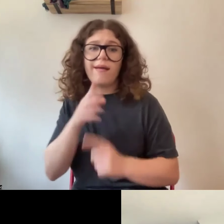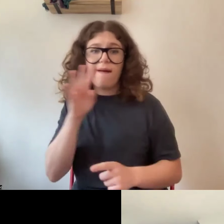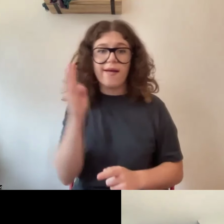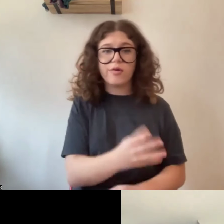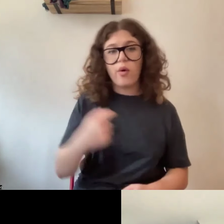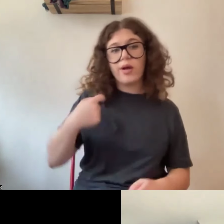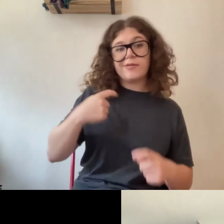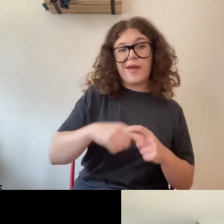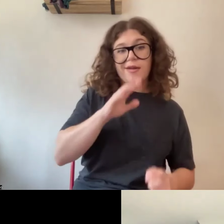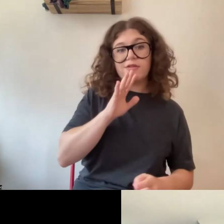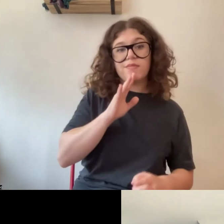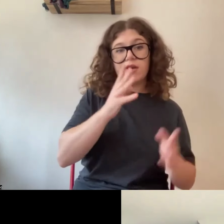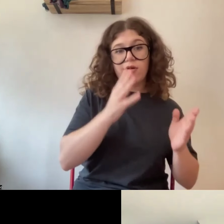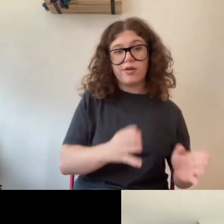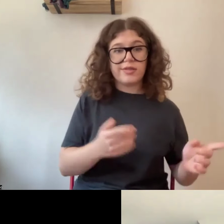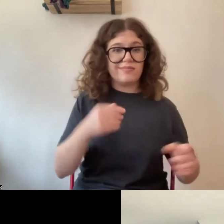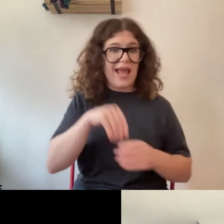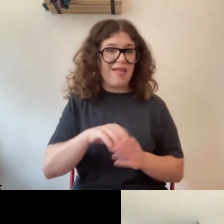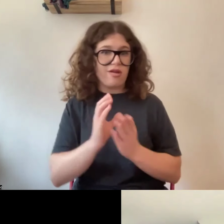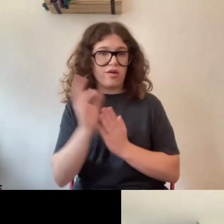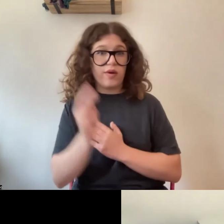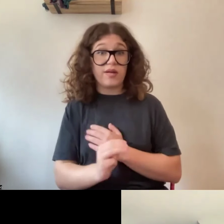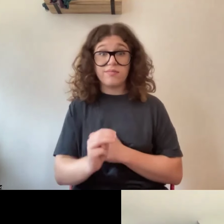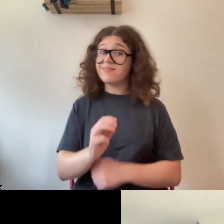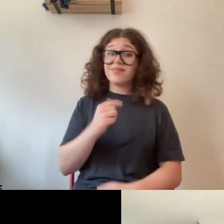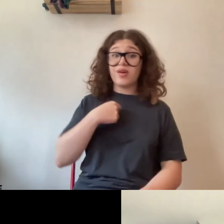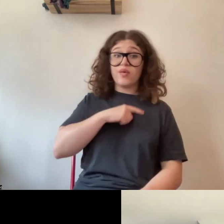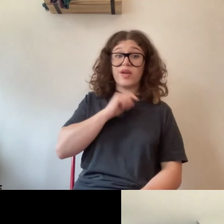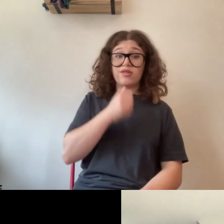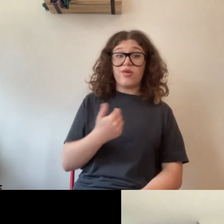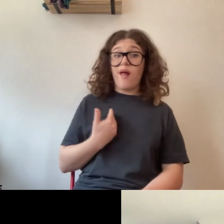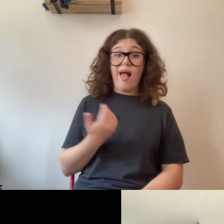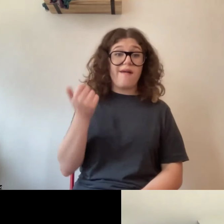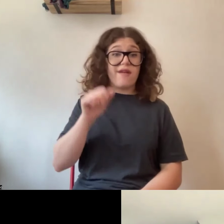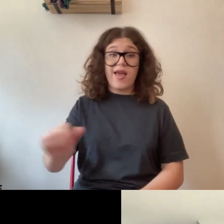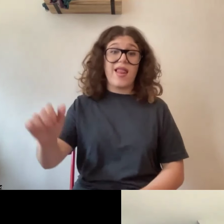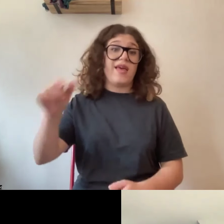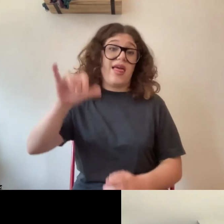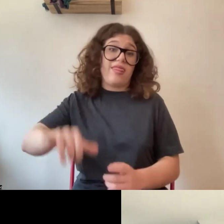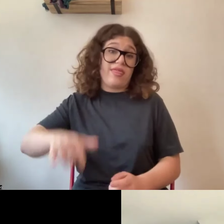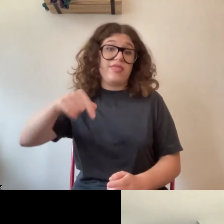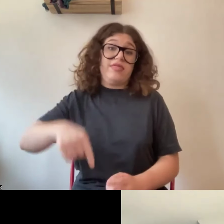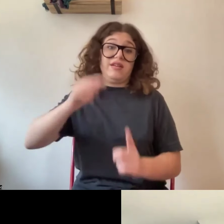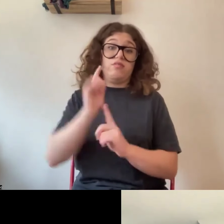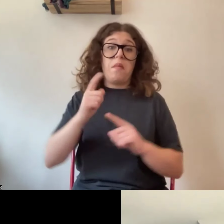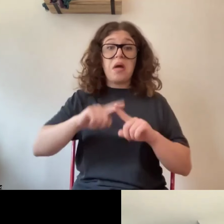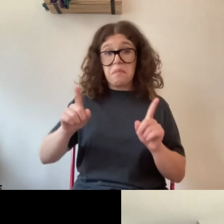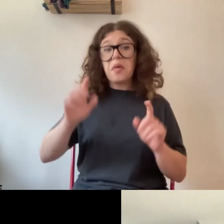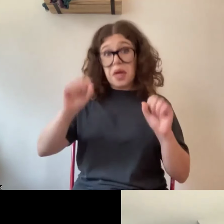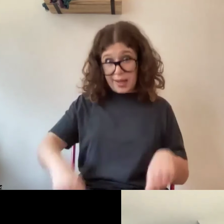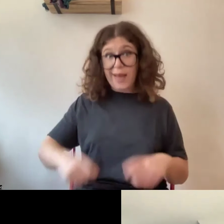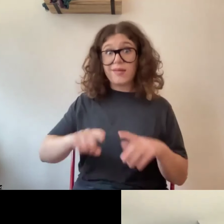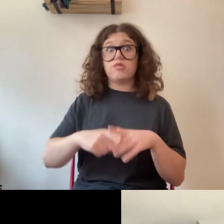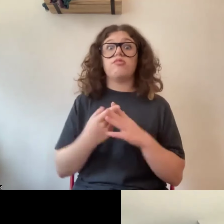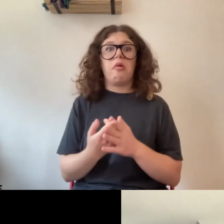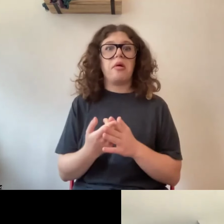We don't have that at the moment, but we can build it out. And we can share some